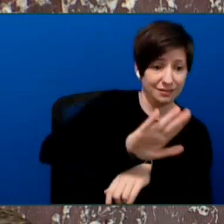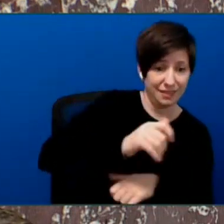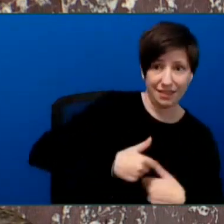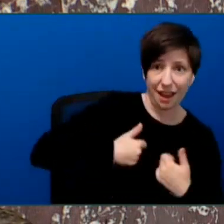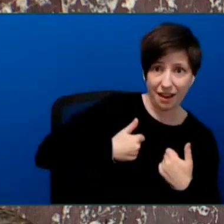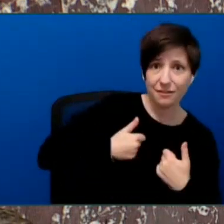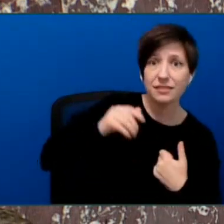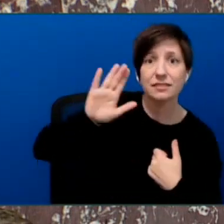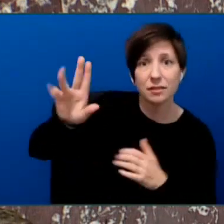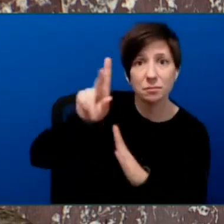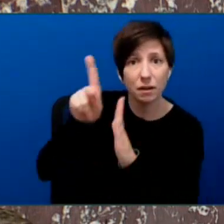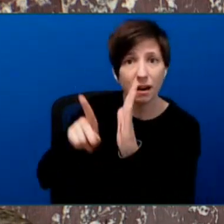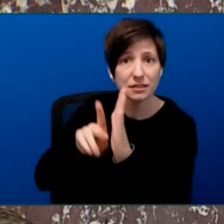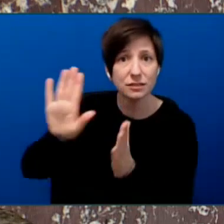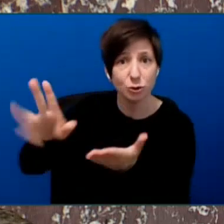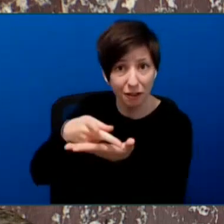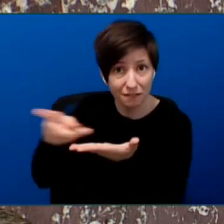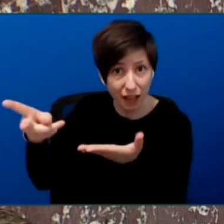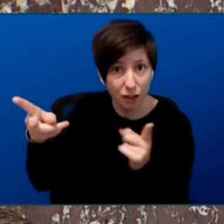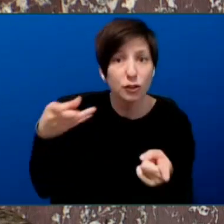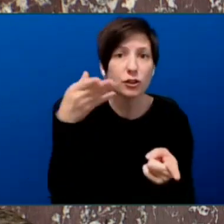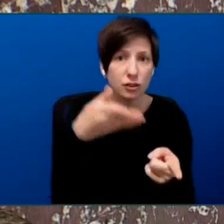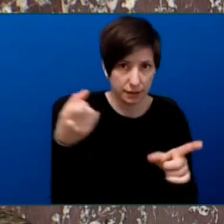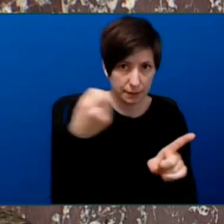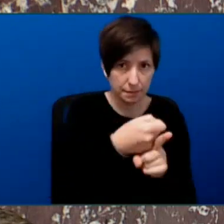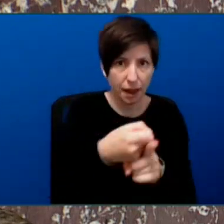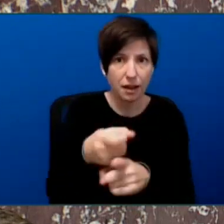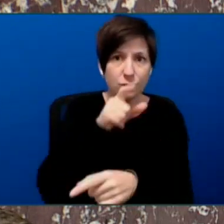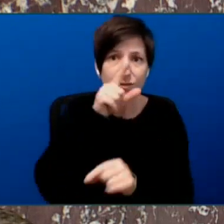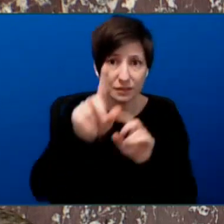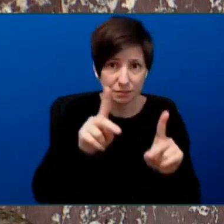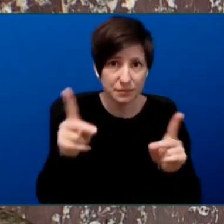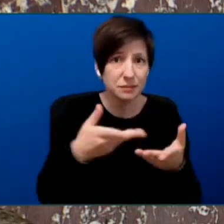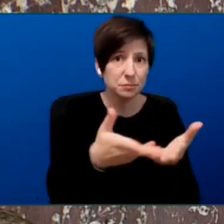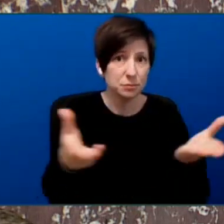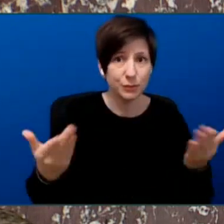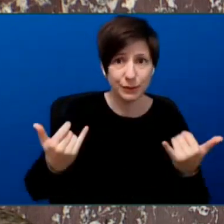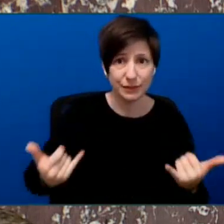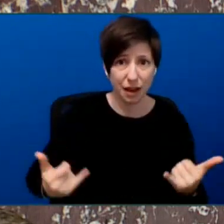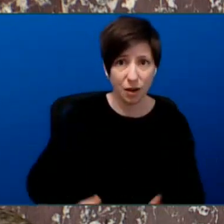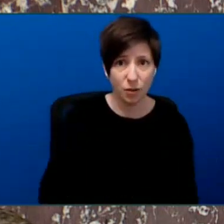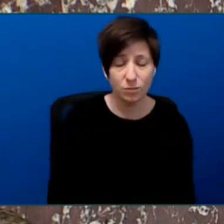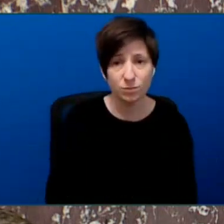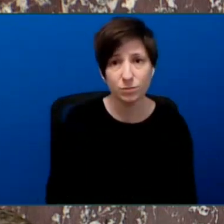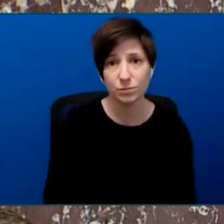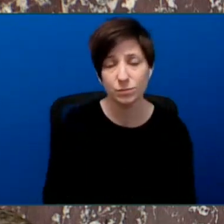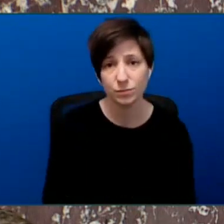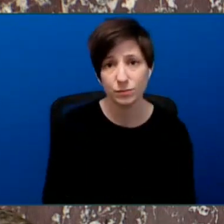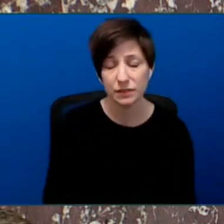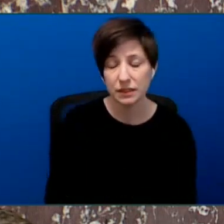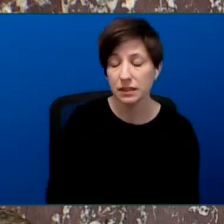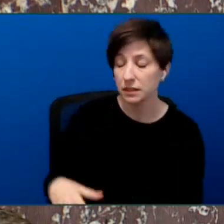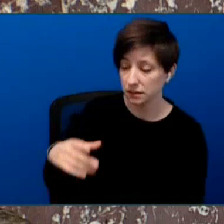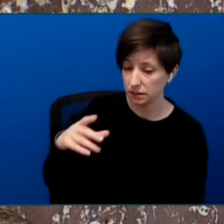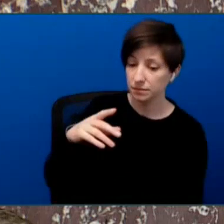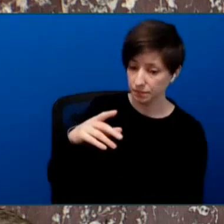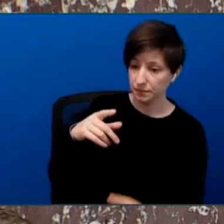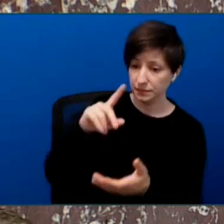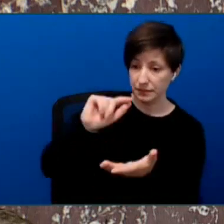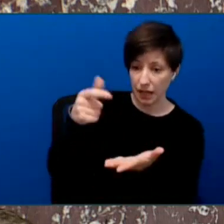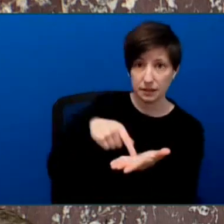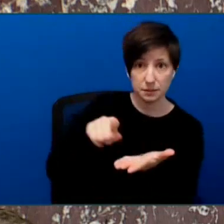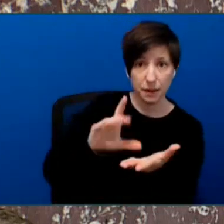policies and their failures that are impacting people in the here and the now. Taxpayer-funded drug